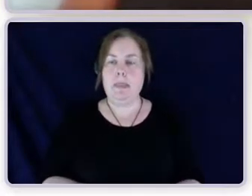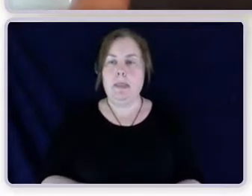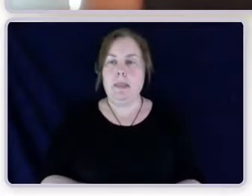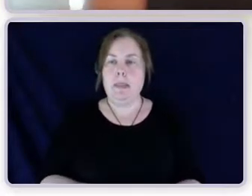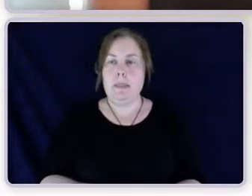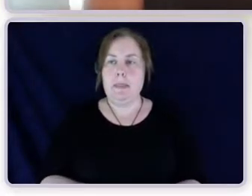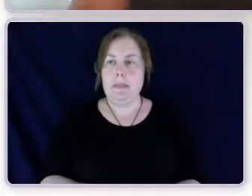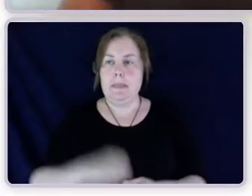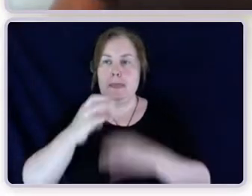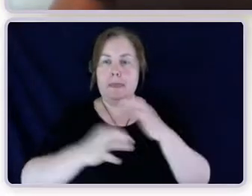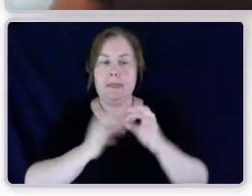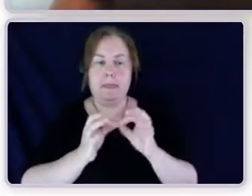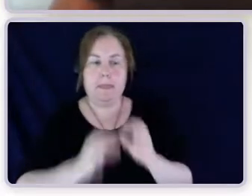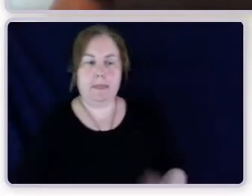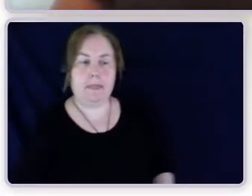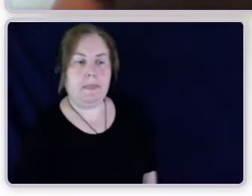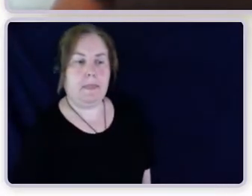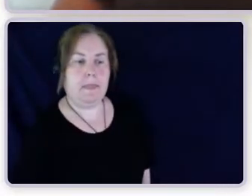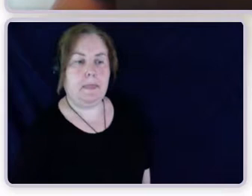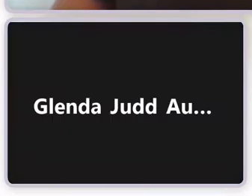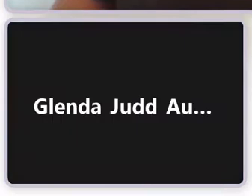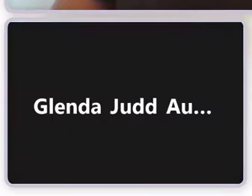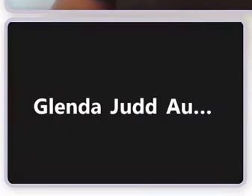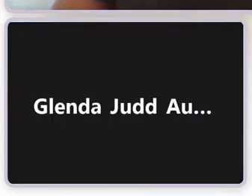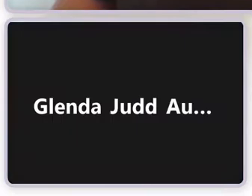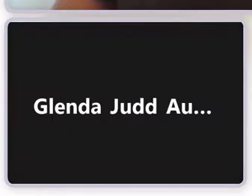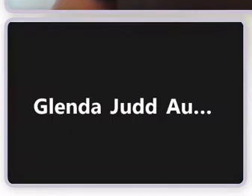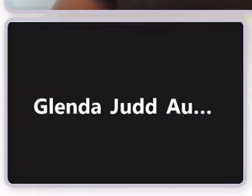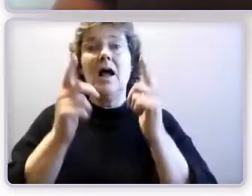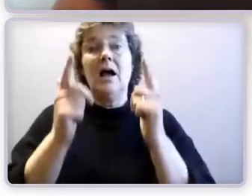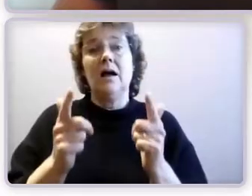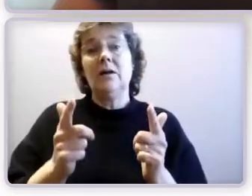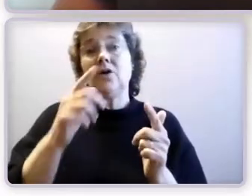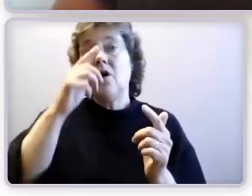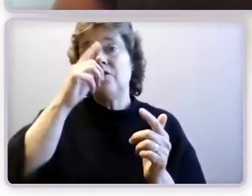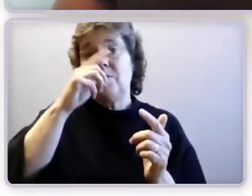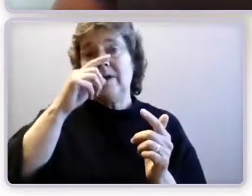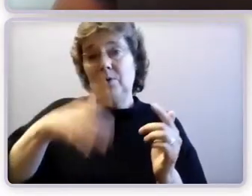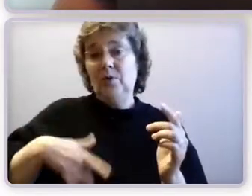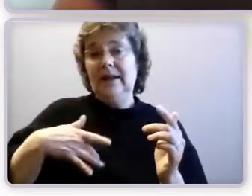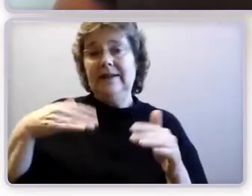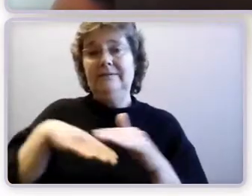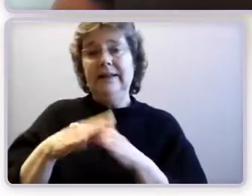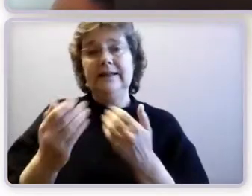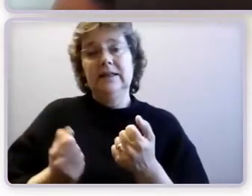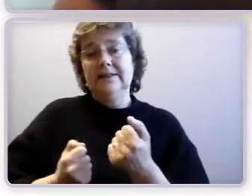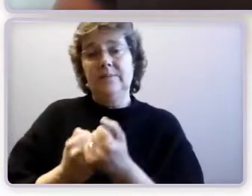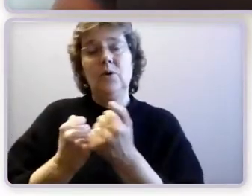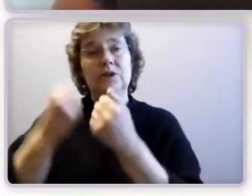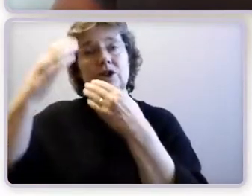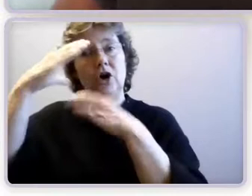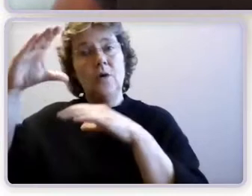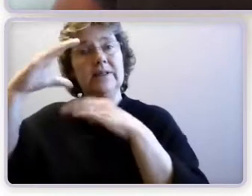This one's a long one. There are a lot of people living in supported accommodation housing and do not have planned